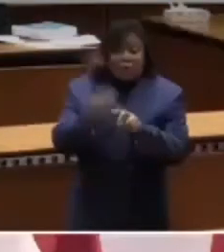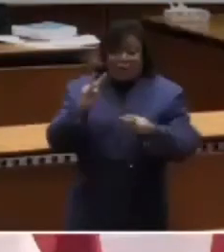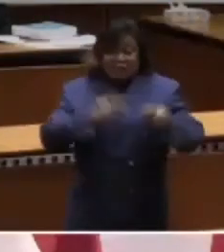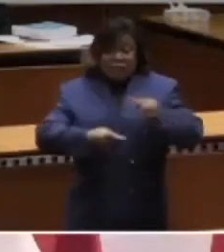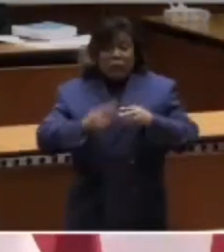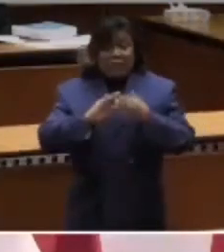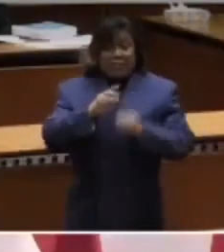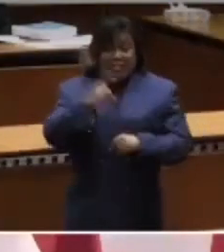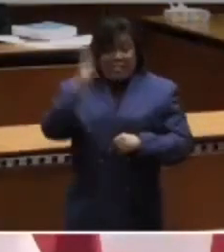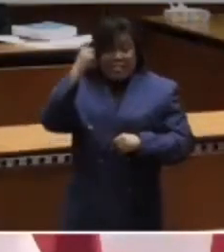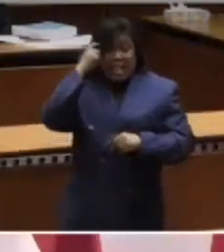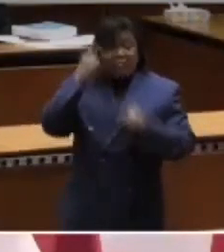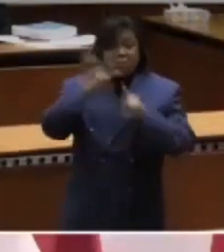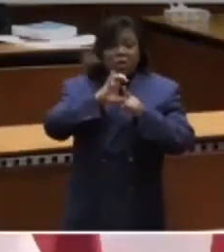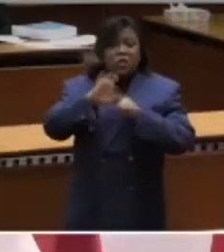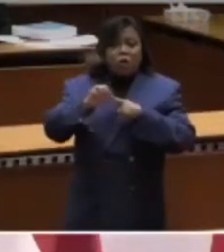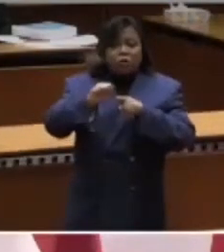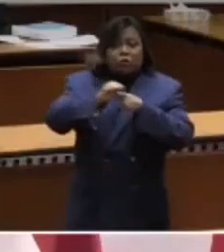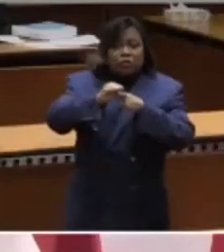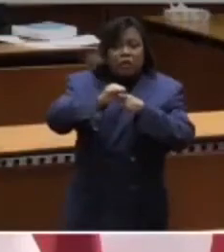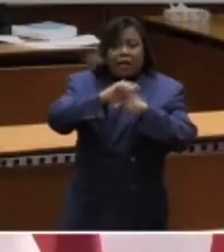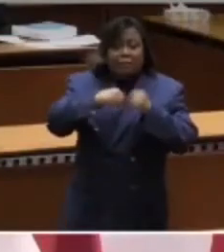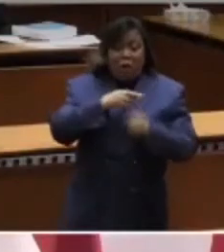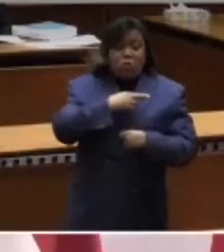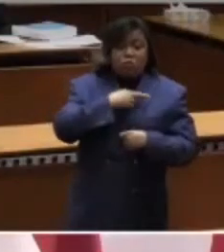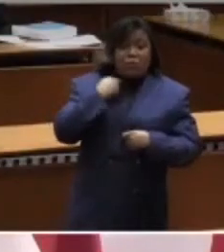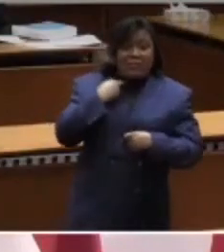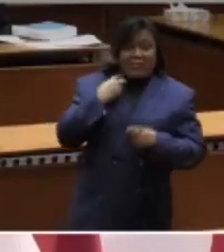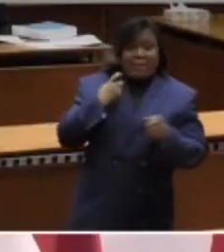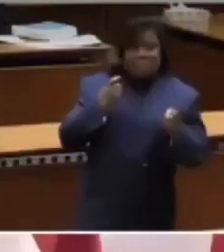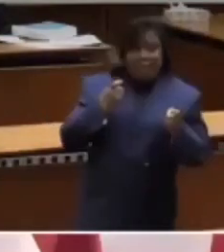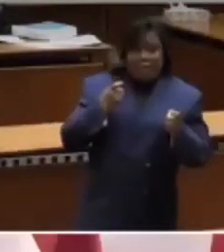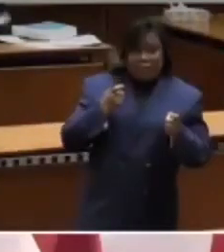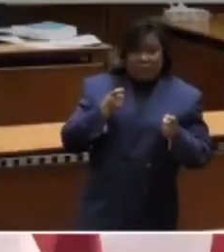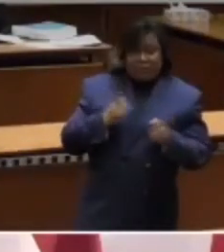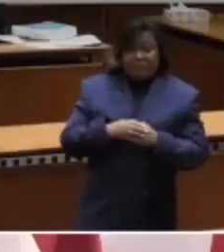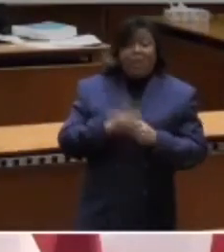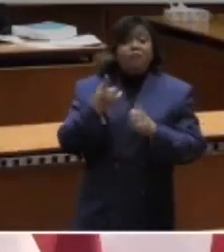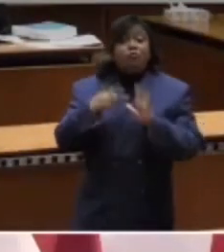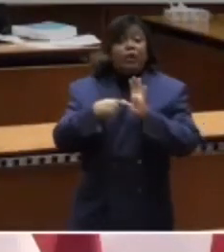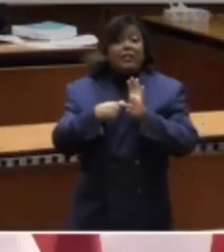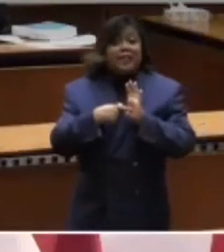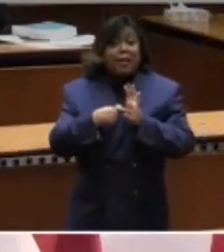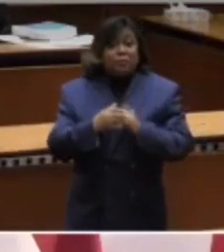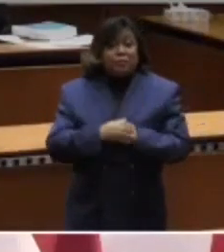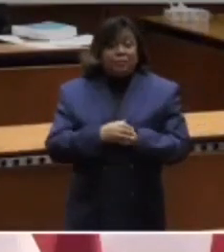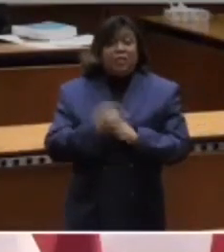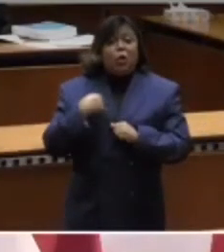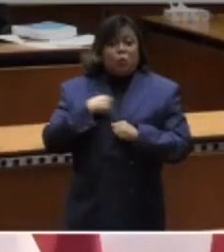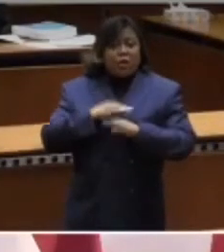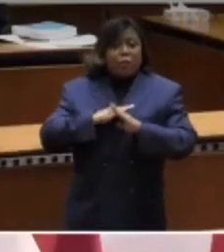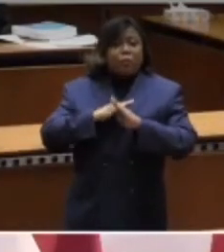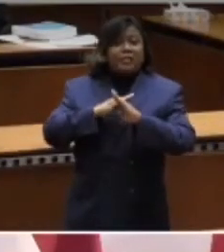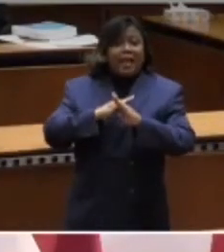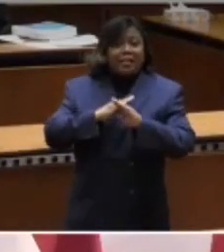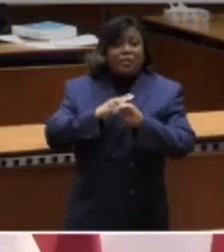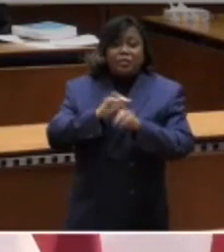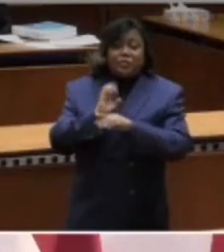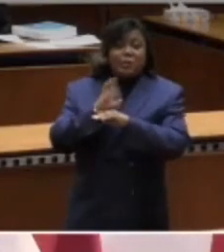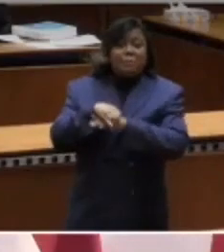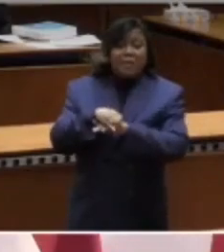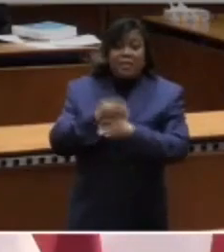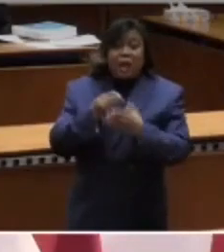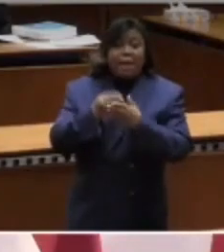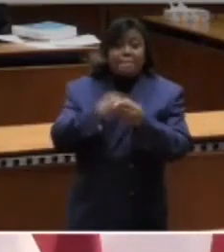city government with cultural change around risk management. For example, we are protected to beat